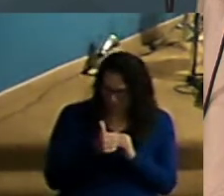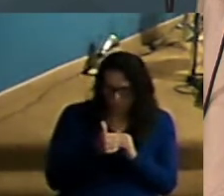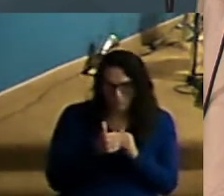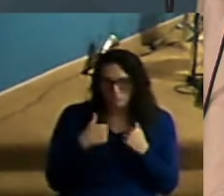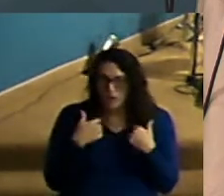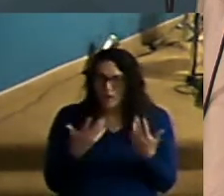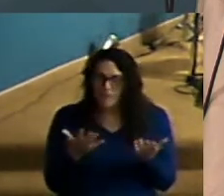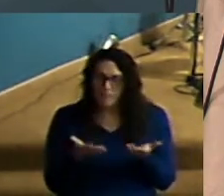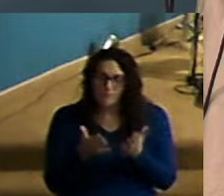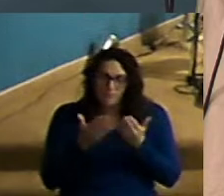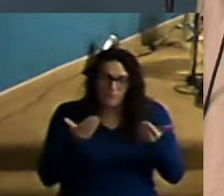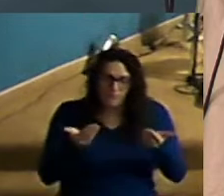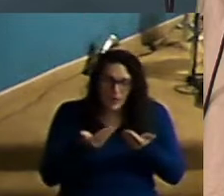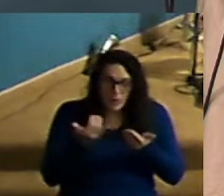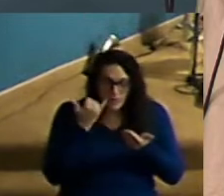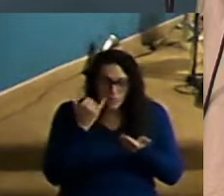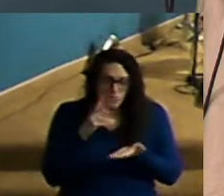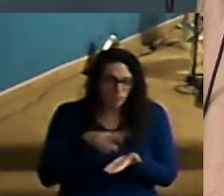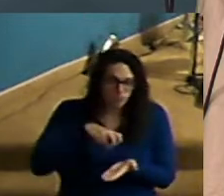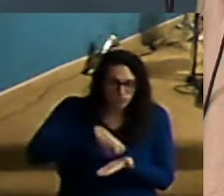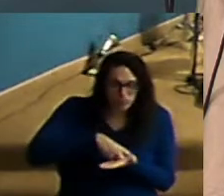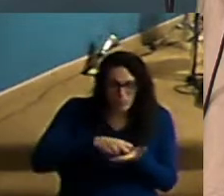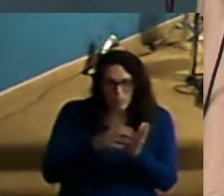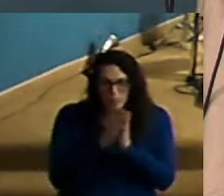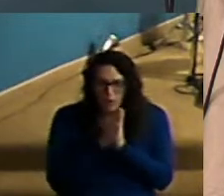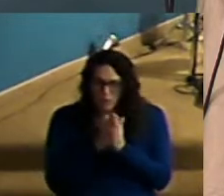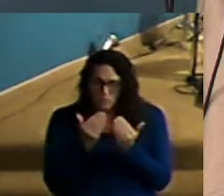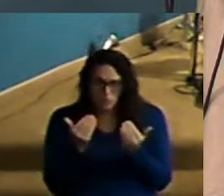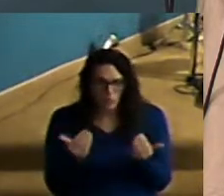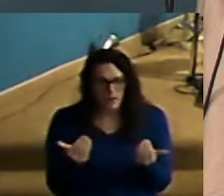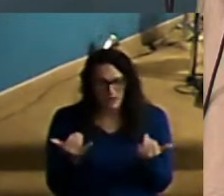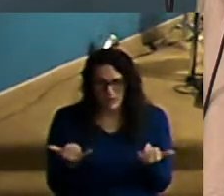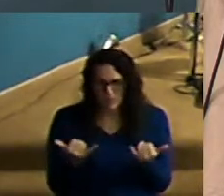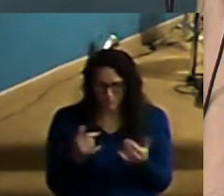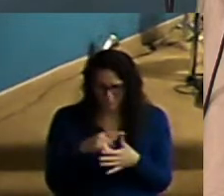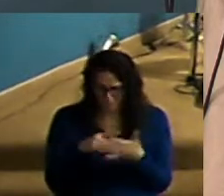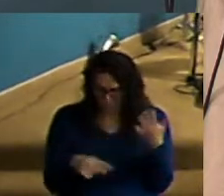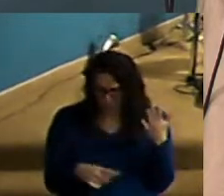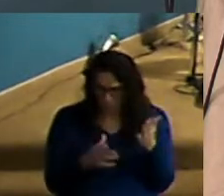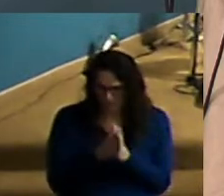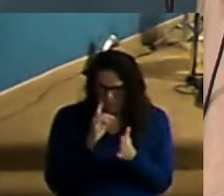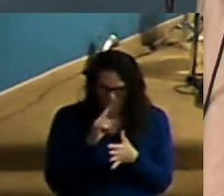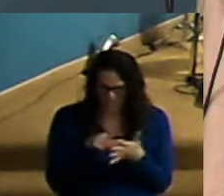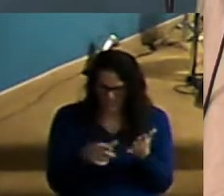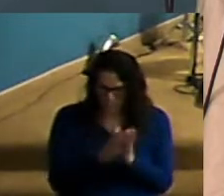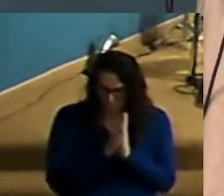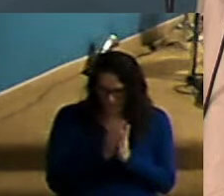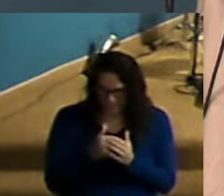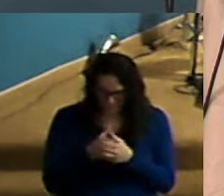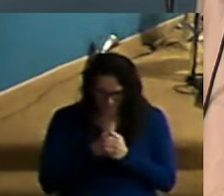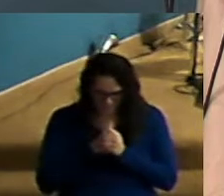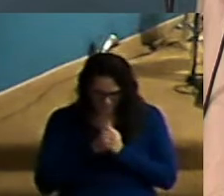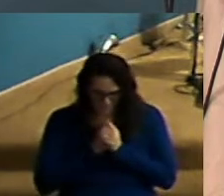join me on your knees, you can, or bow your head, however you feel led to, but let's pray right now for these requests.